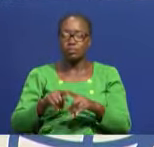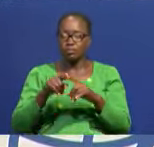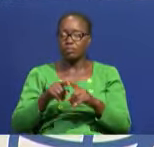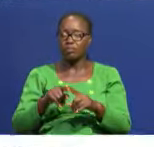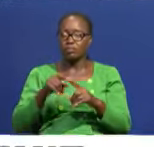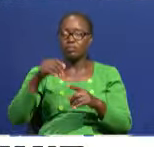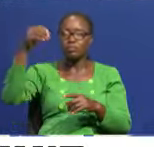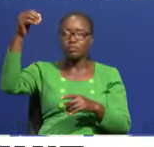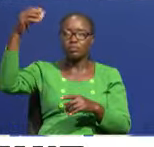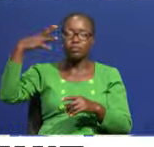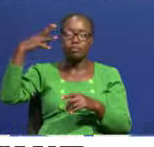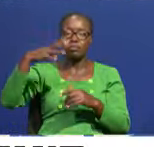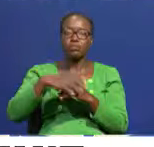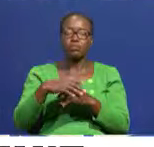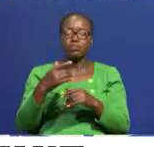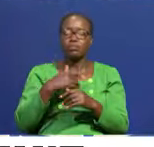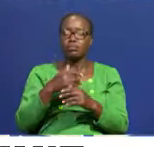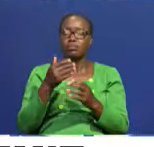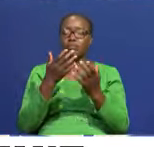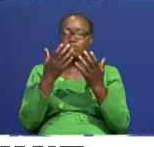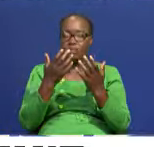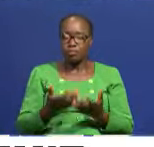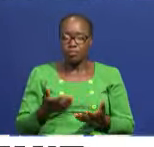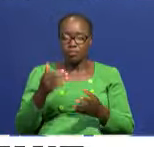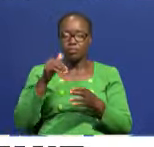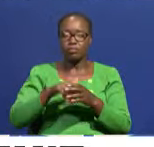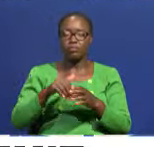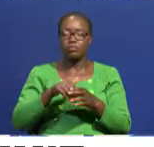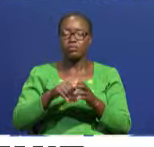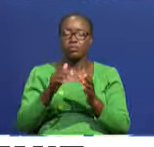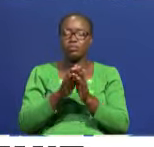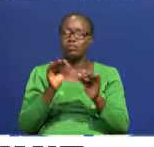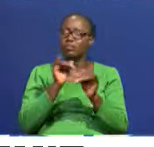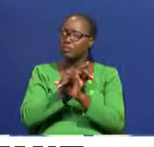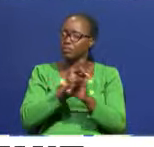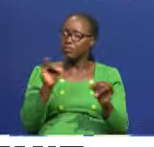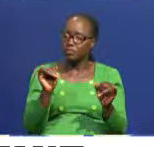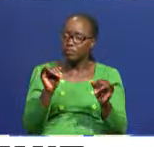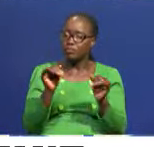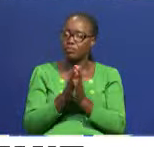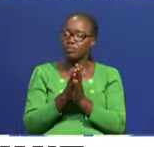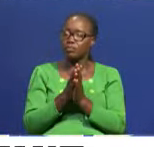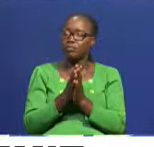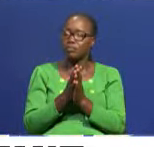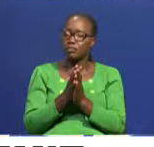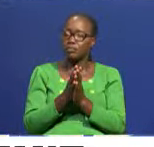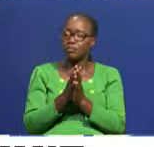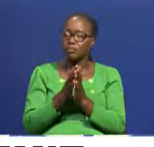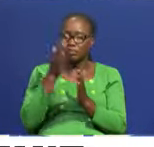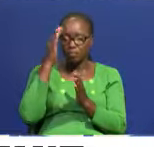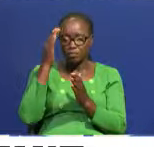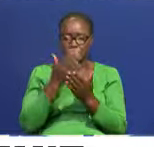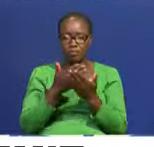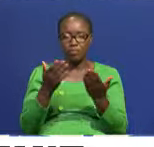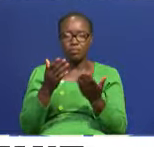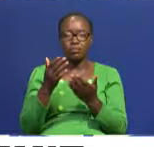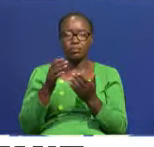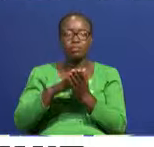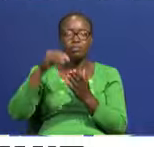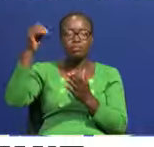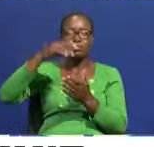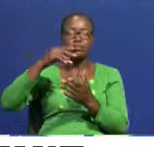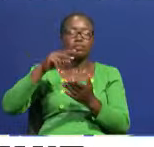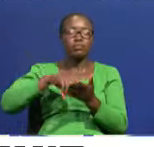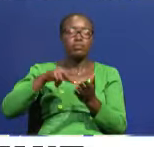electricity. We are massively investing on clean and renewable energy generation projects,